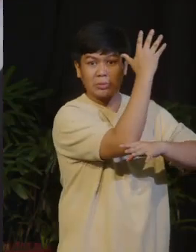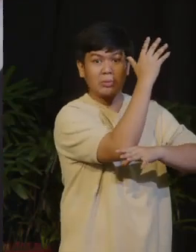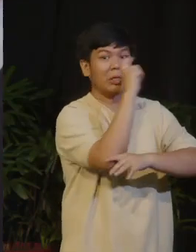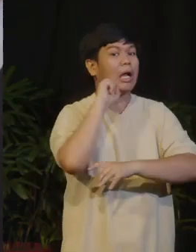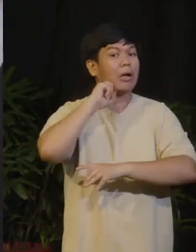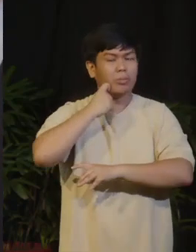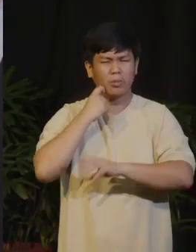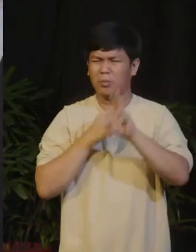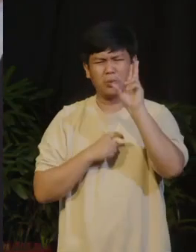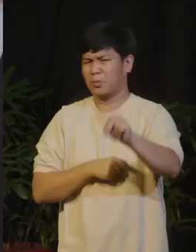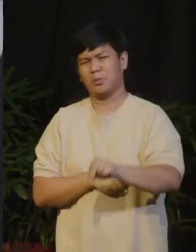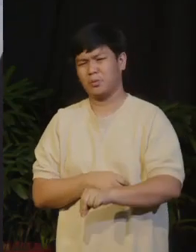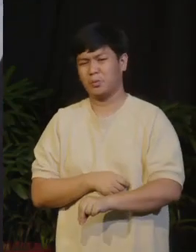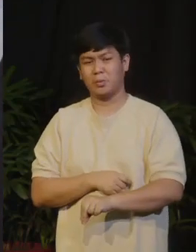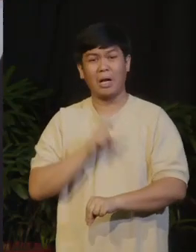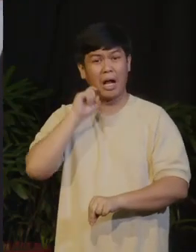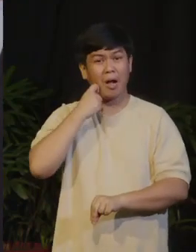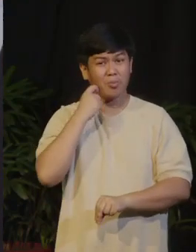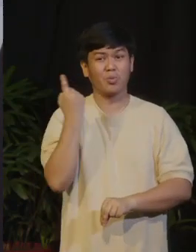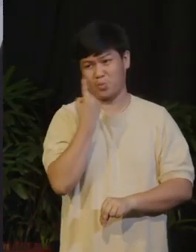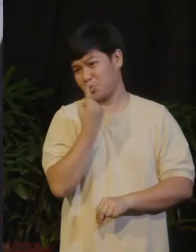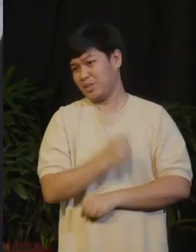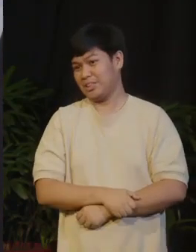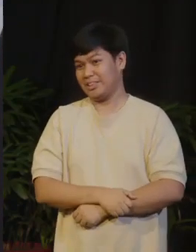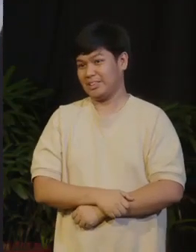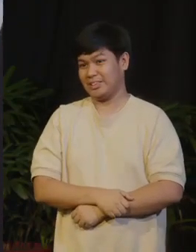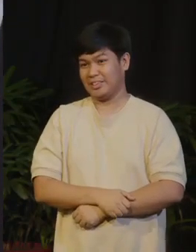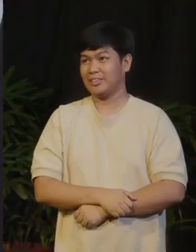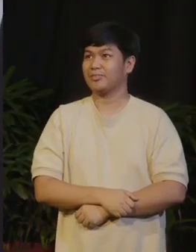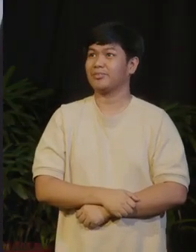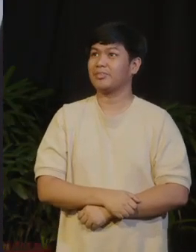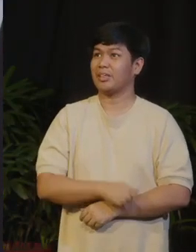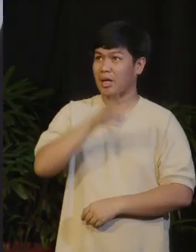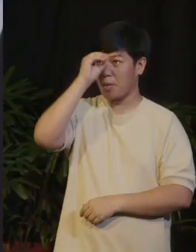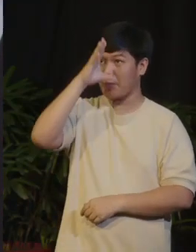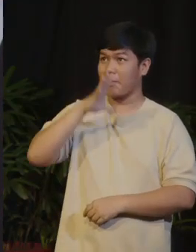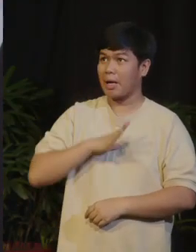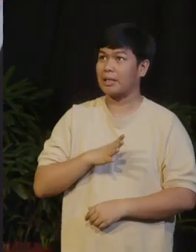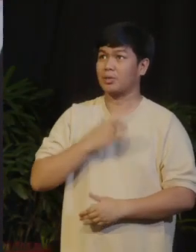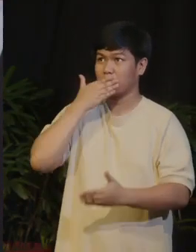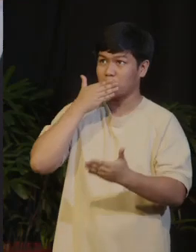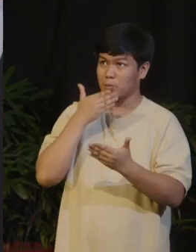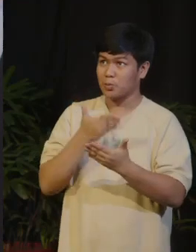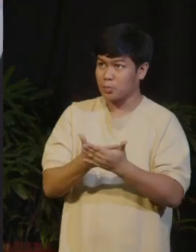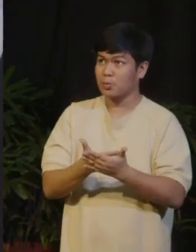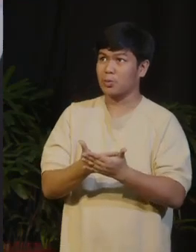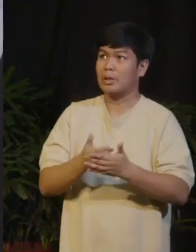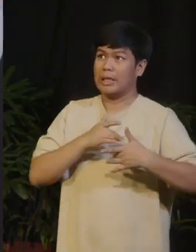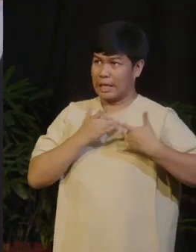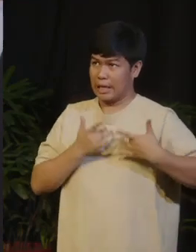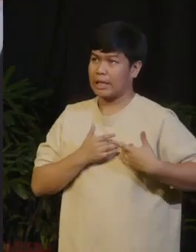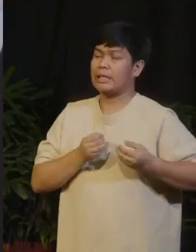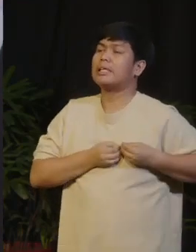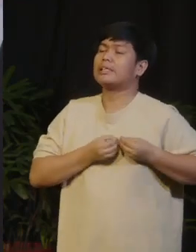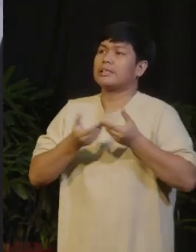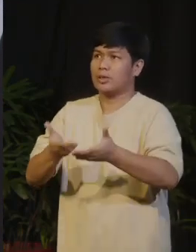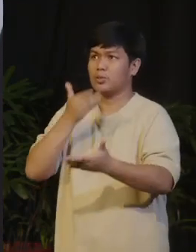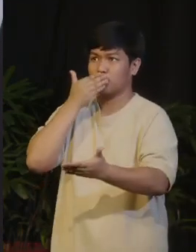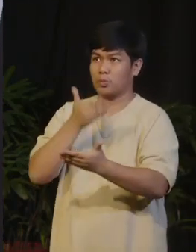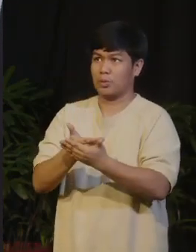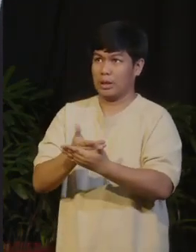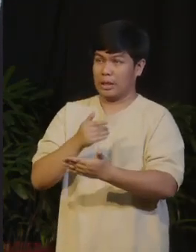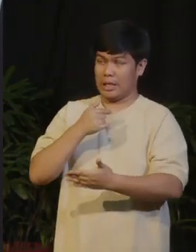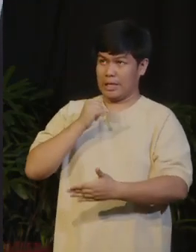bramble bush. The good person out of the good treasure of his heart produces good, and the evil person out of the evil